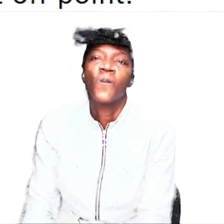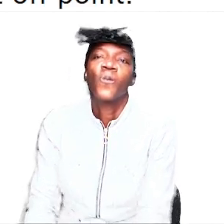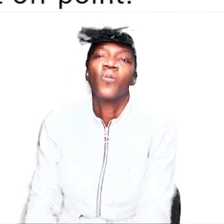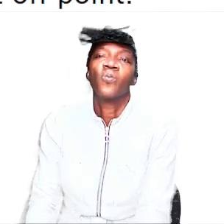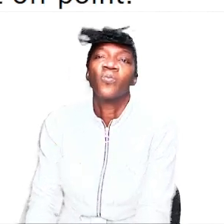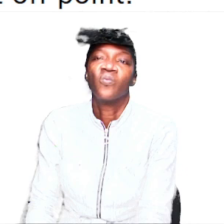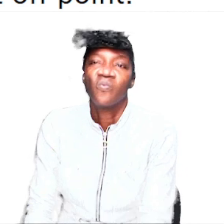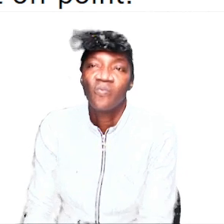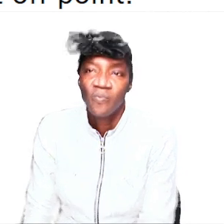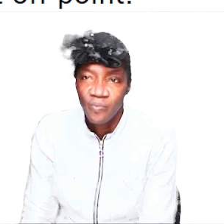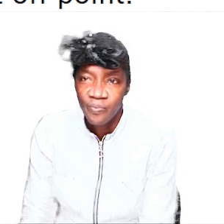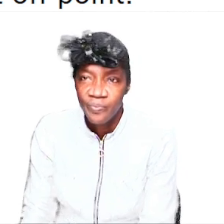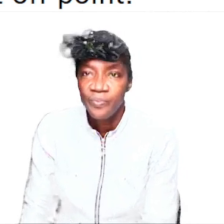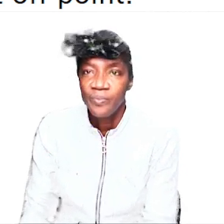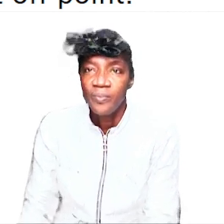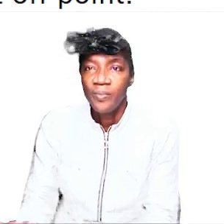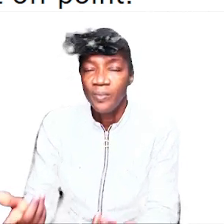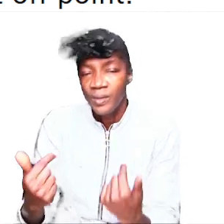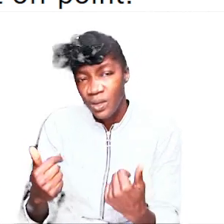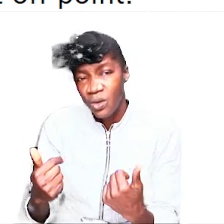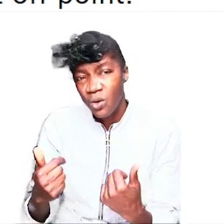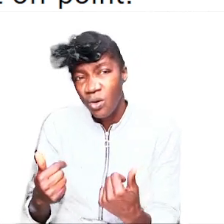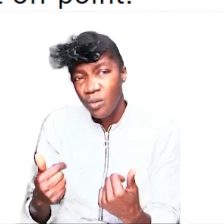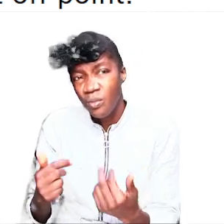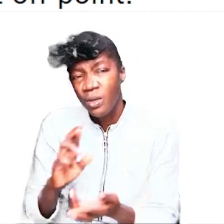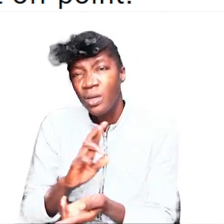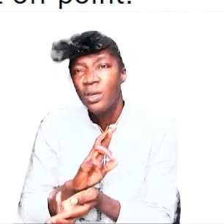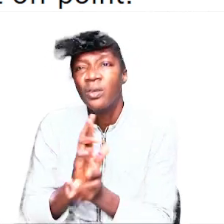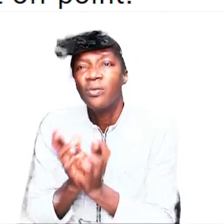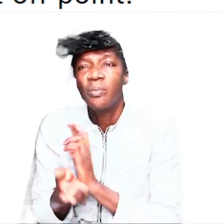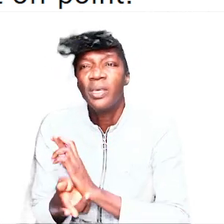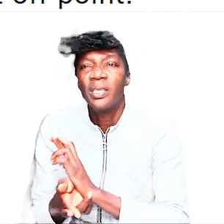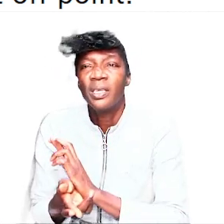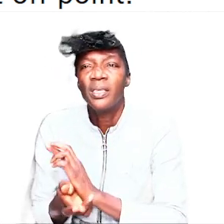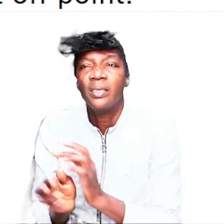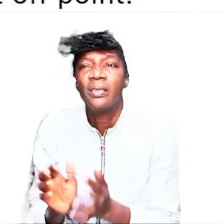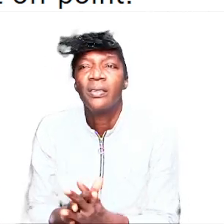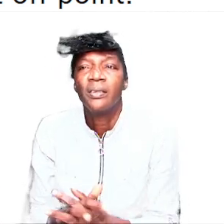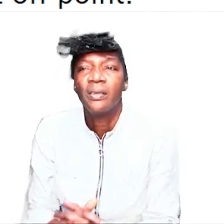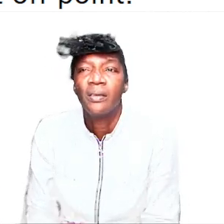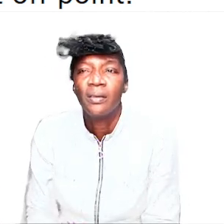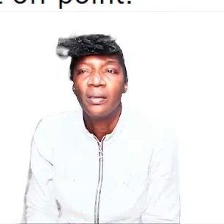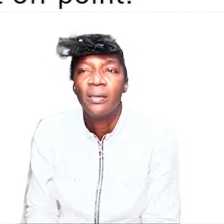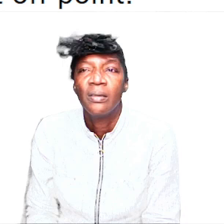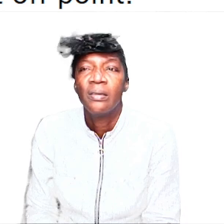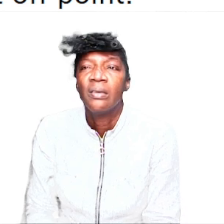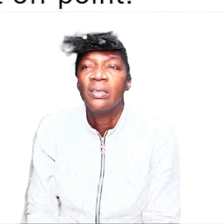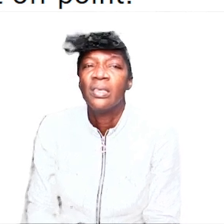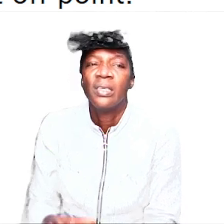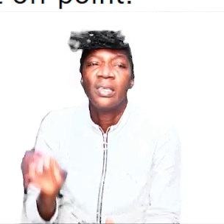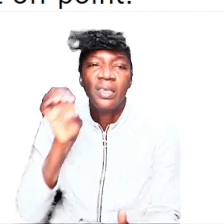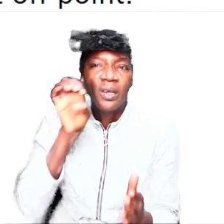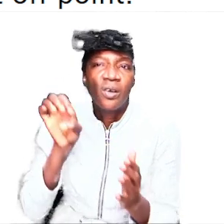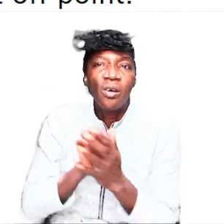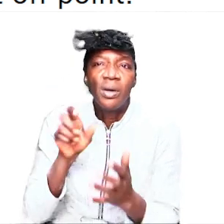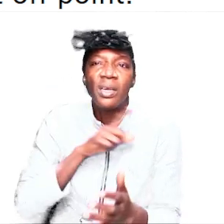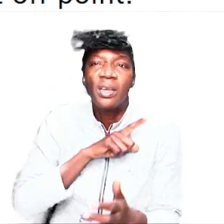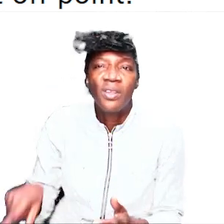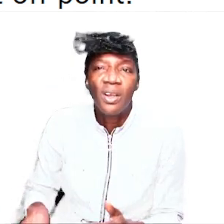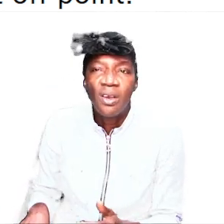if he had came to the point of repentance, had come to the point of repentance, and carried out the commandment of the Lord in